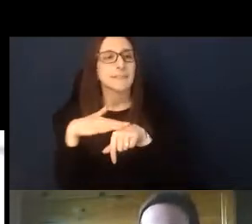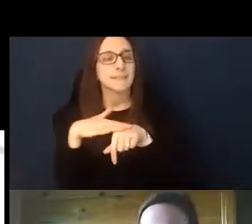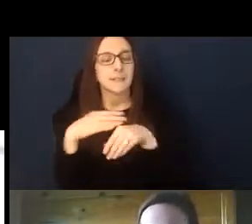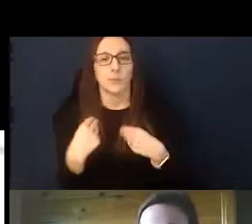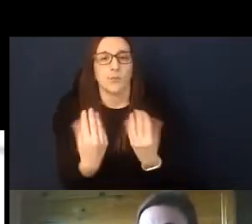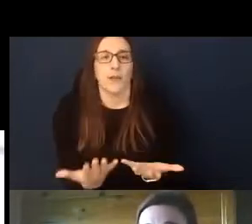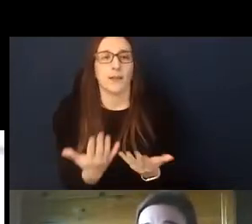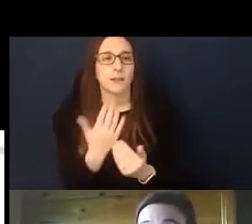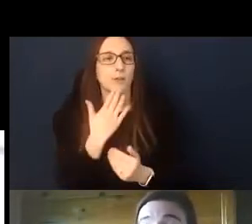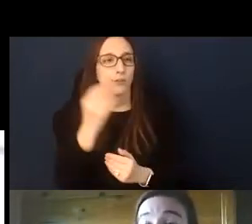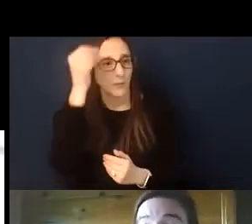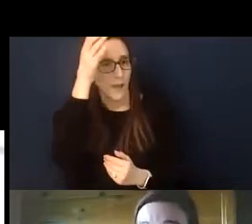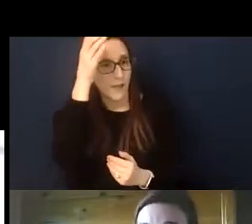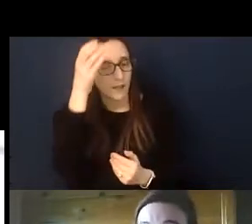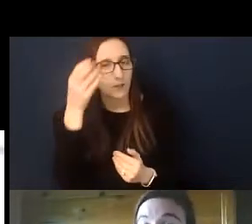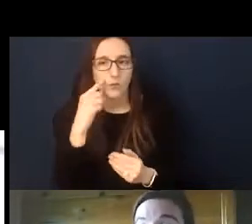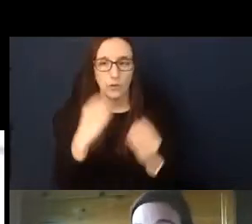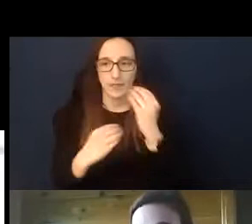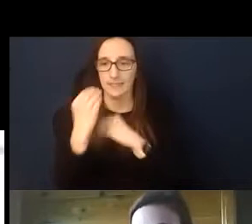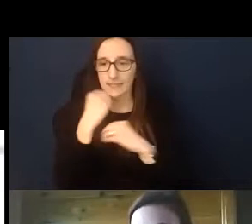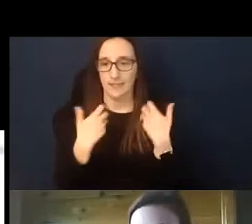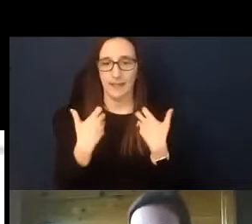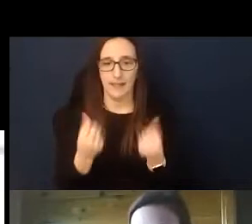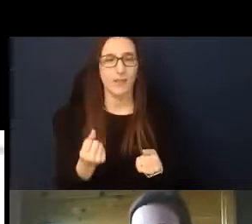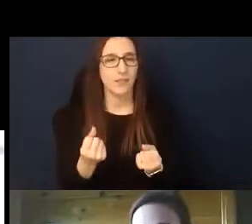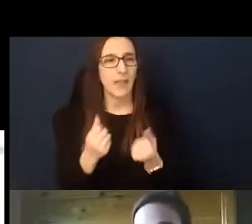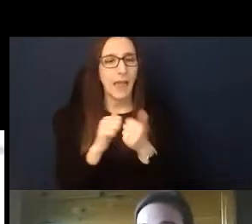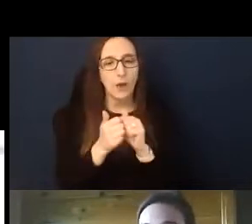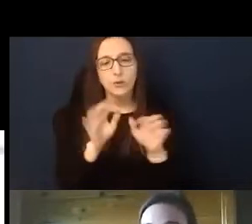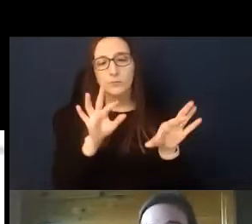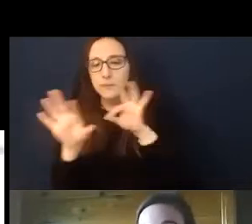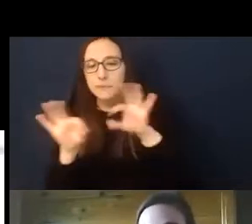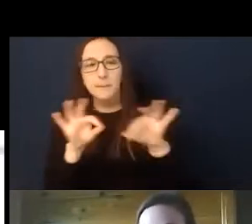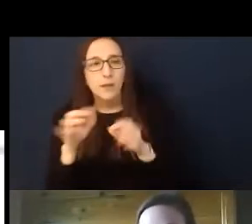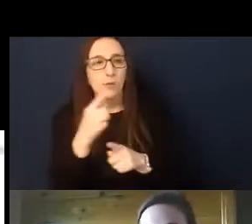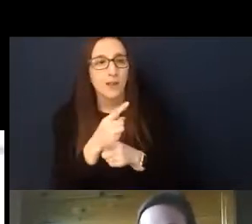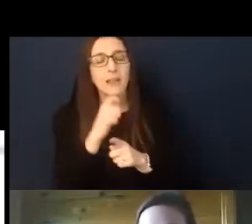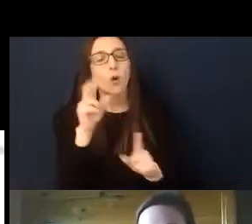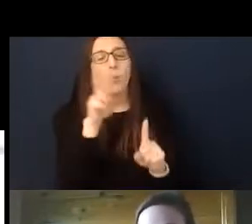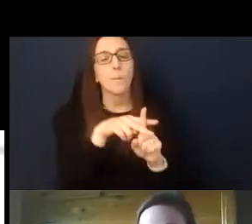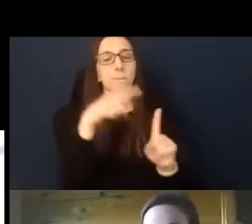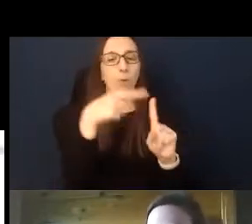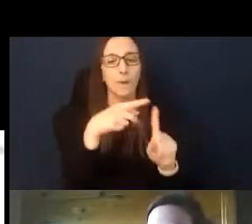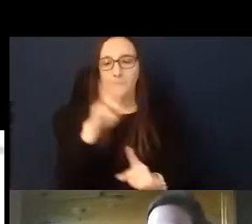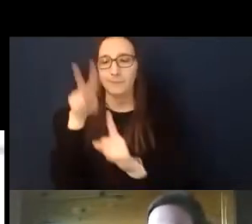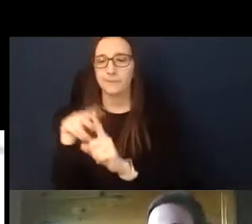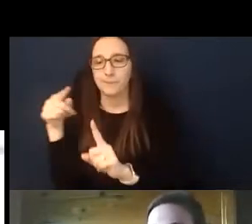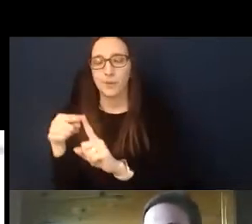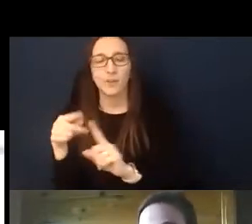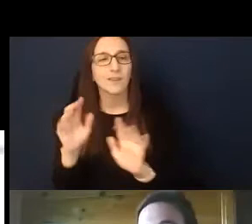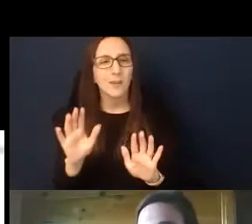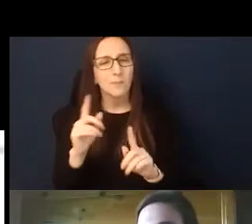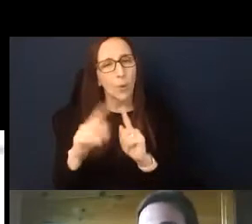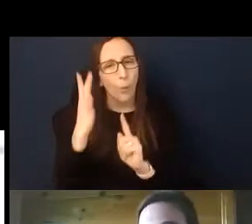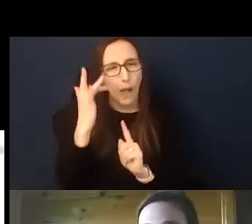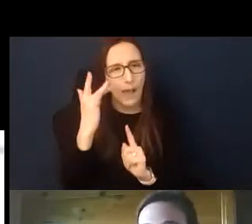their participants with the knowledge on how to pick the right choices instead of just assigning points, where it's like, well,